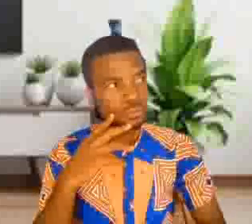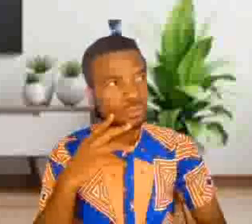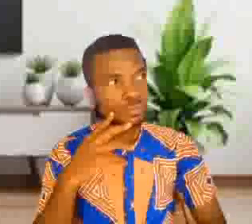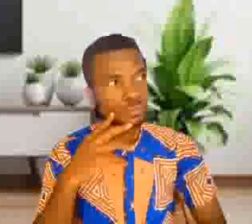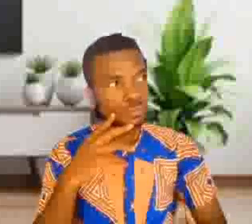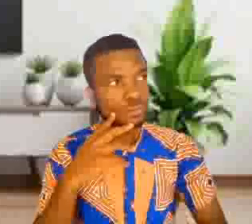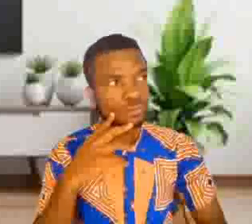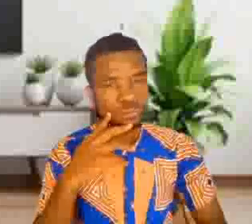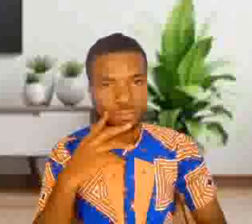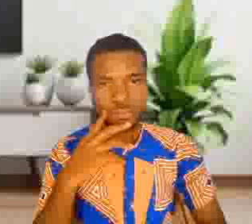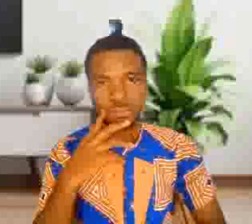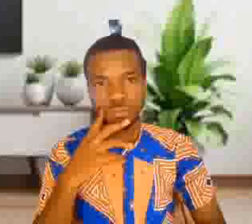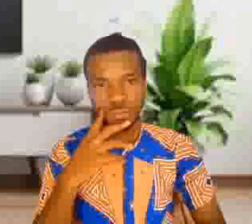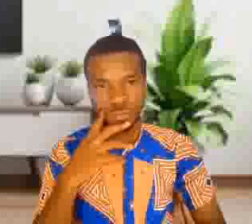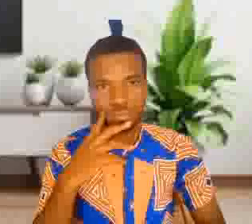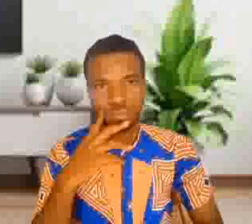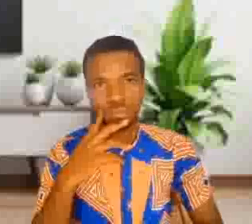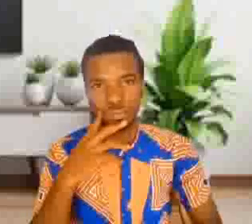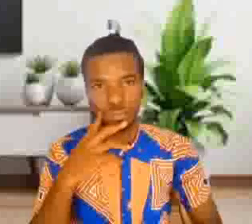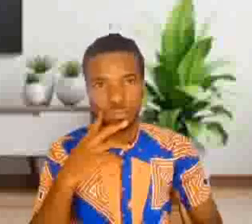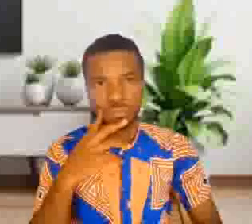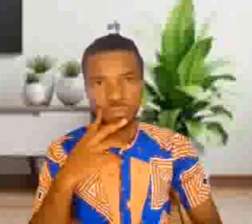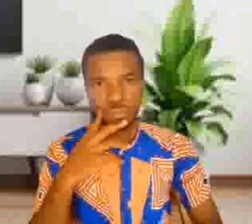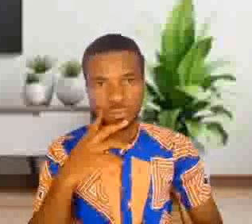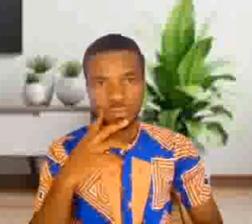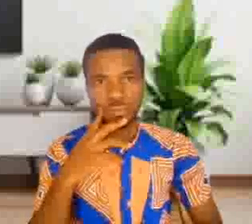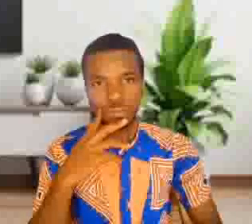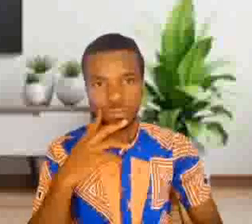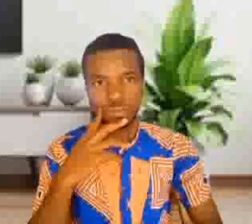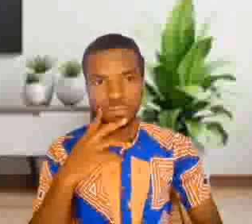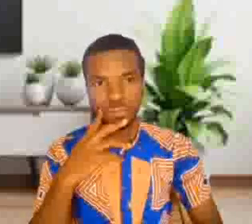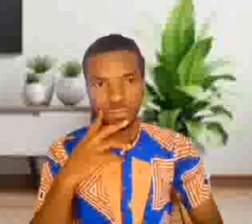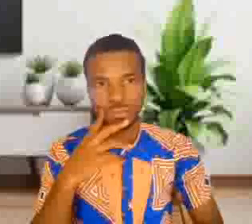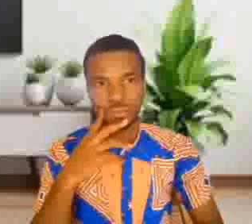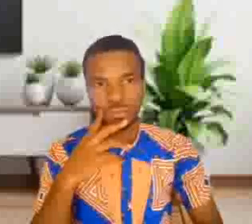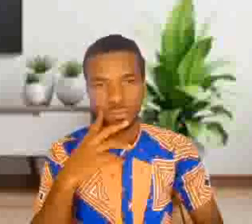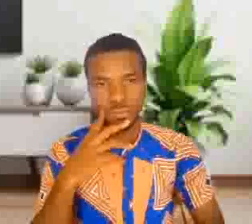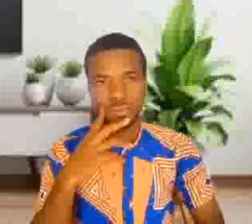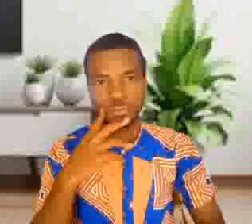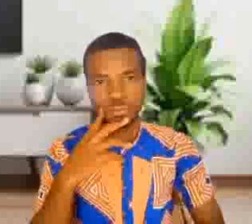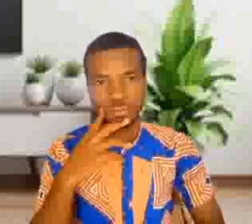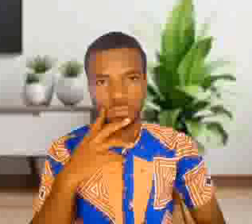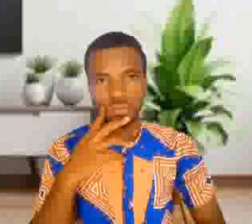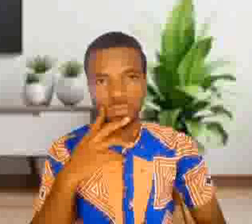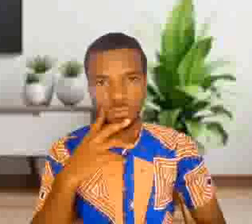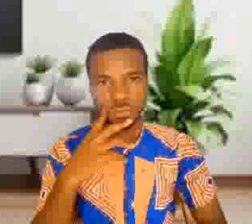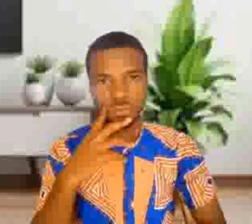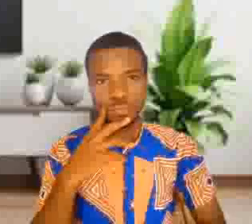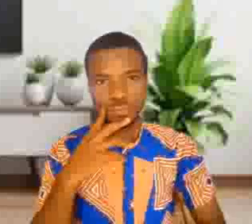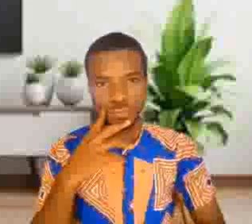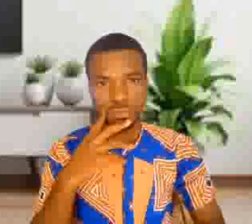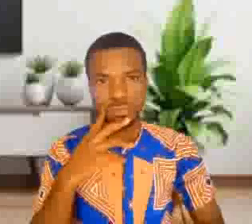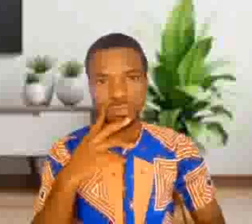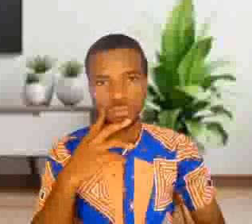is another life in the soul of the man. But there was the life God wanted the man to have, which would be in